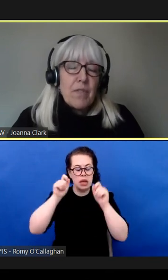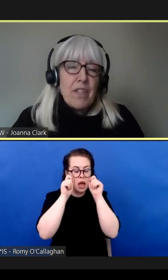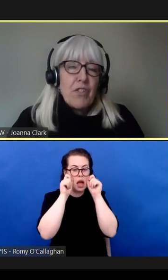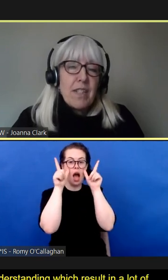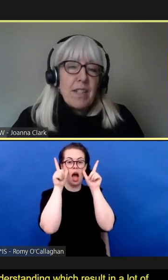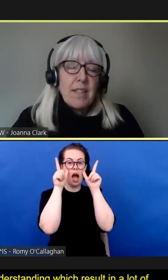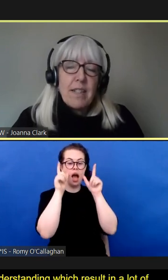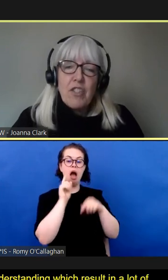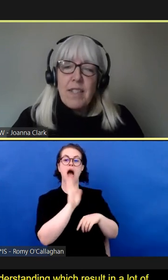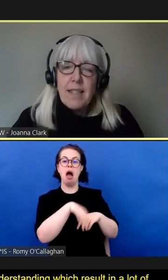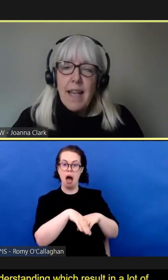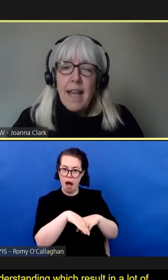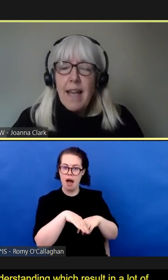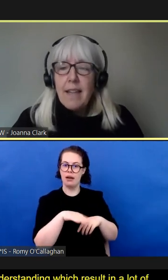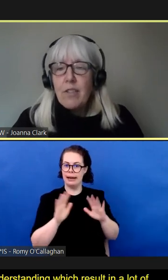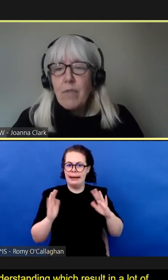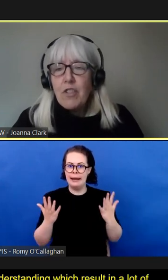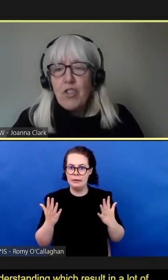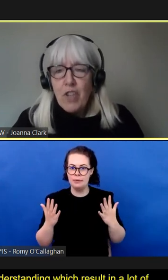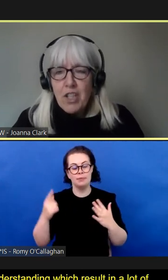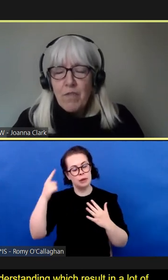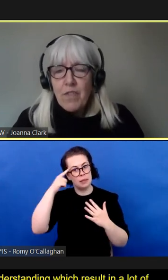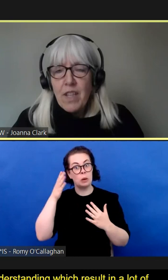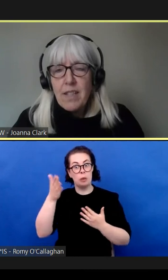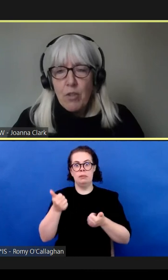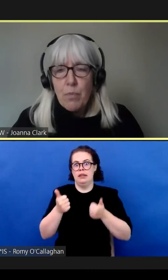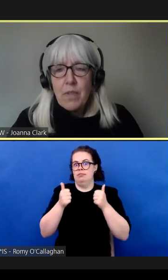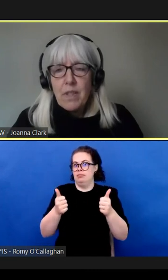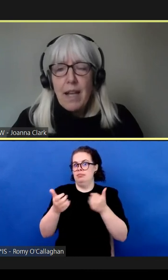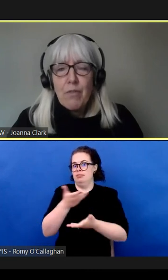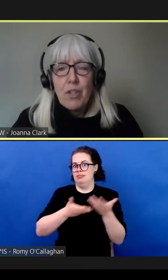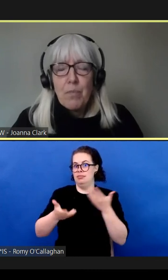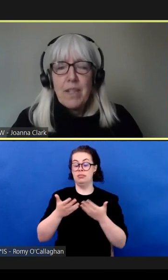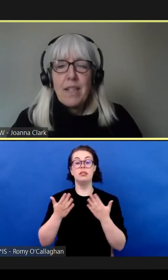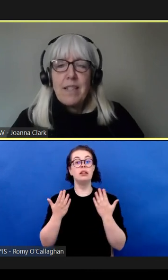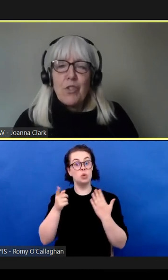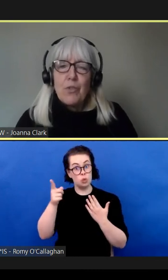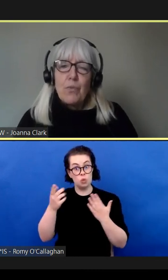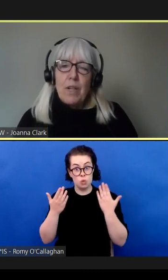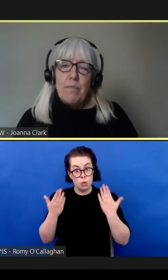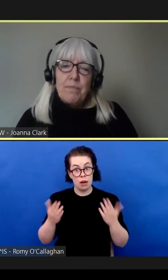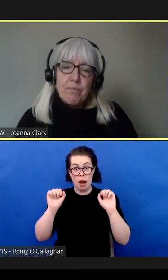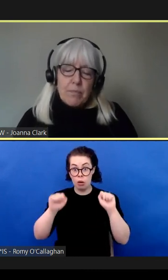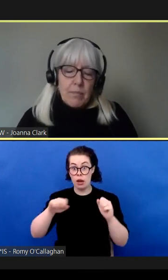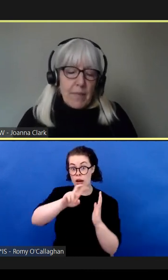sure, very interesting discussions there, and the registration for that is open now. So please do